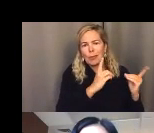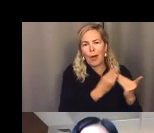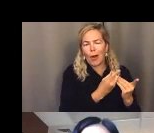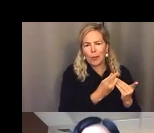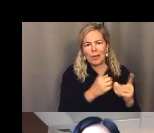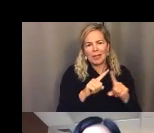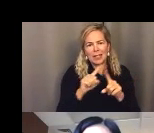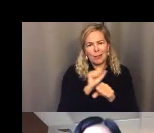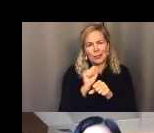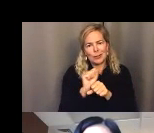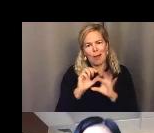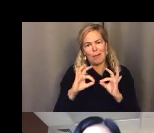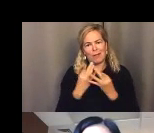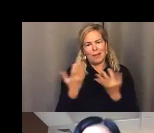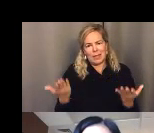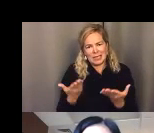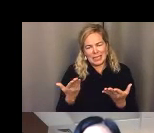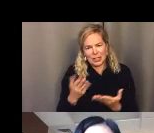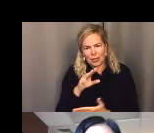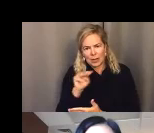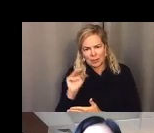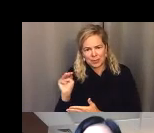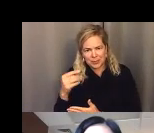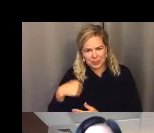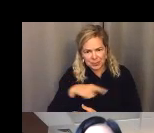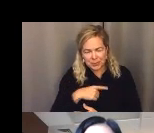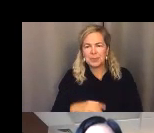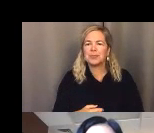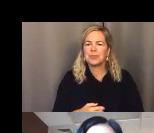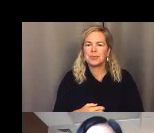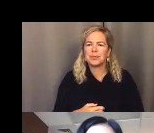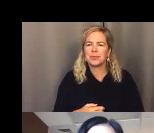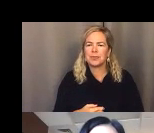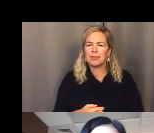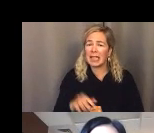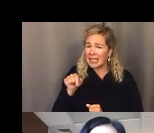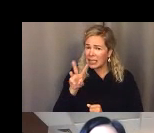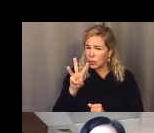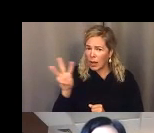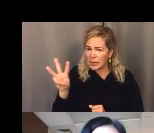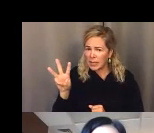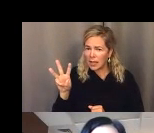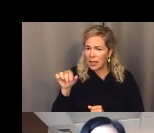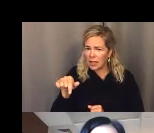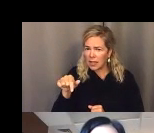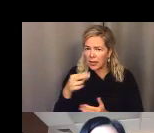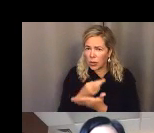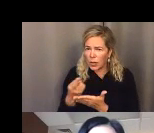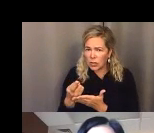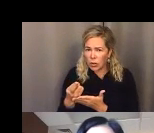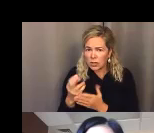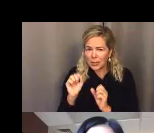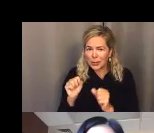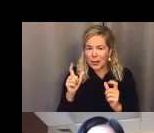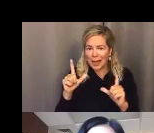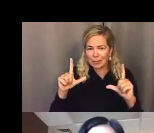families across Michigan Medicine. Just want to point out that this website, these resources, you might take a picture of this with your